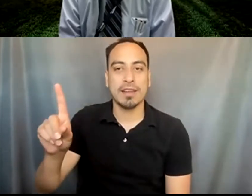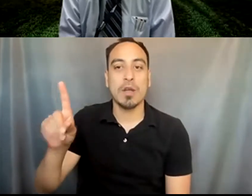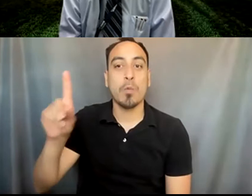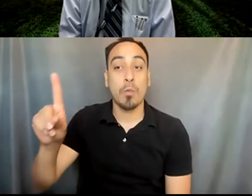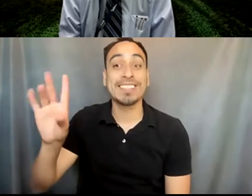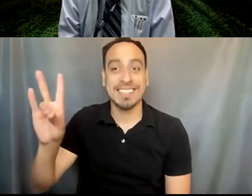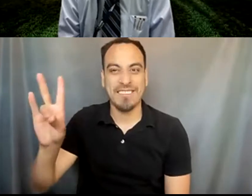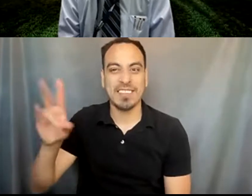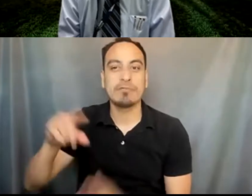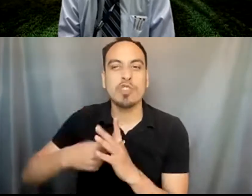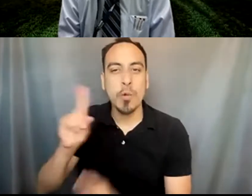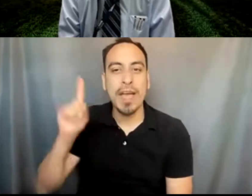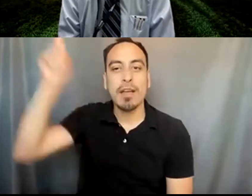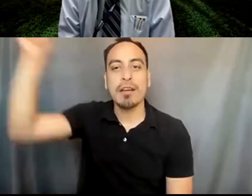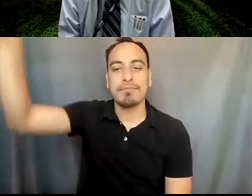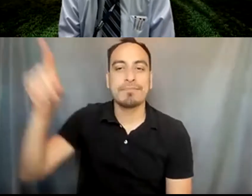B1117. And